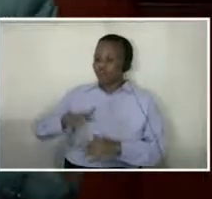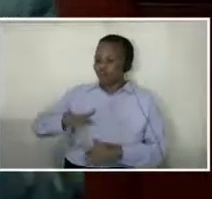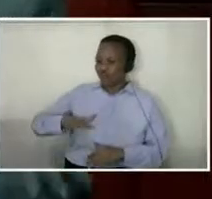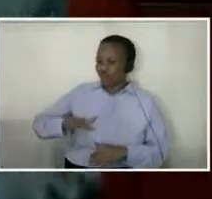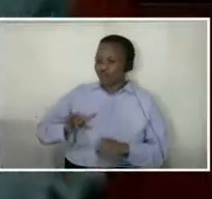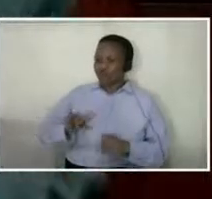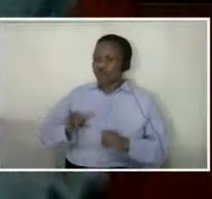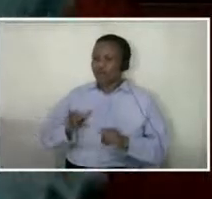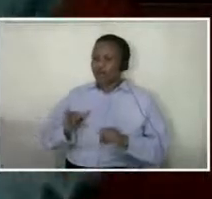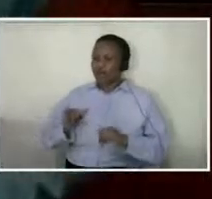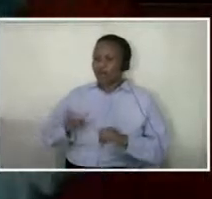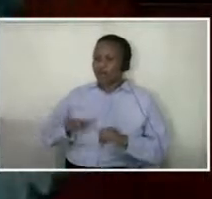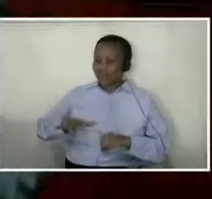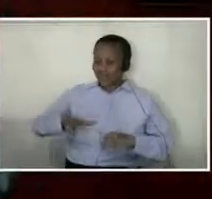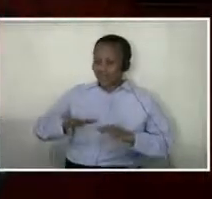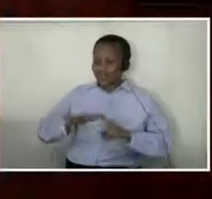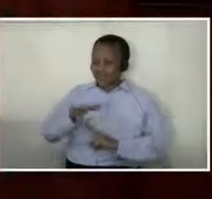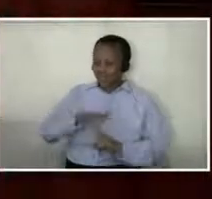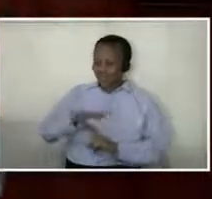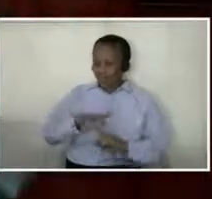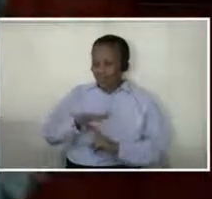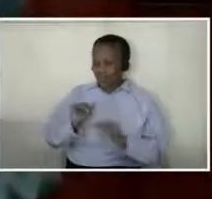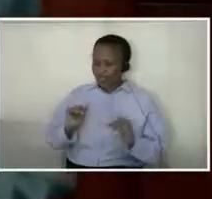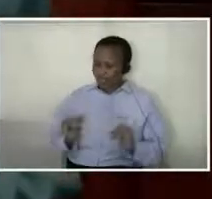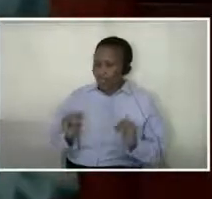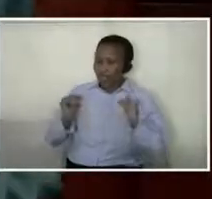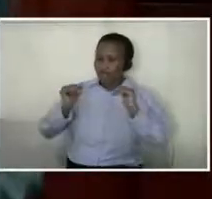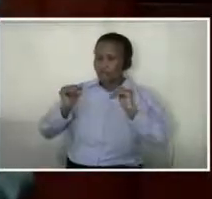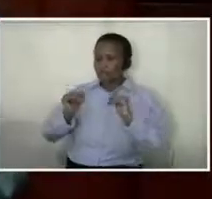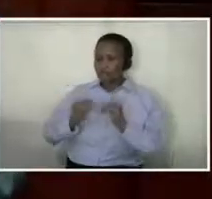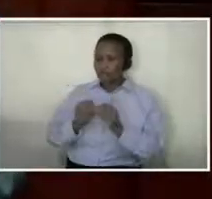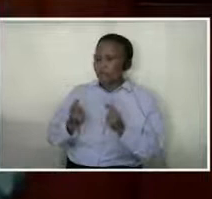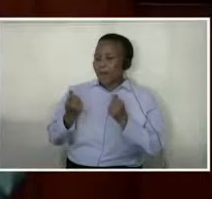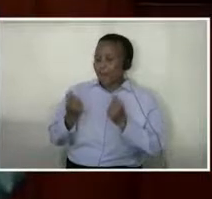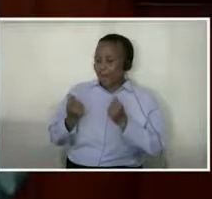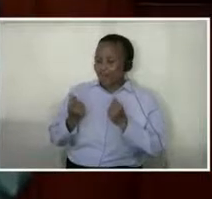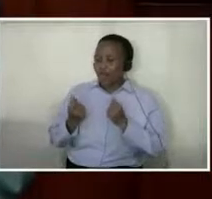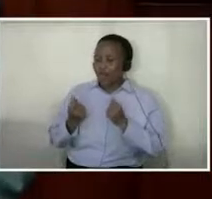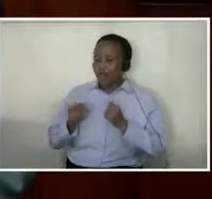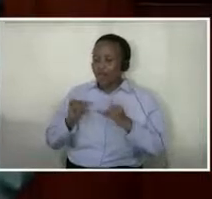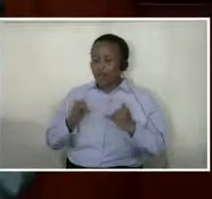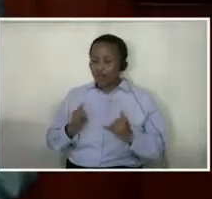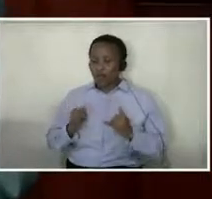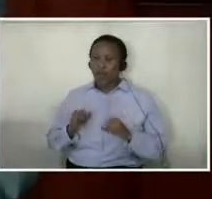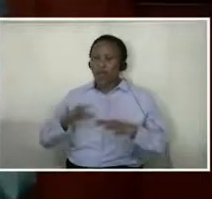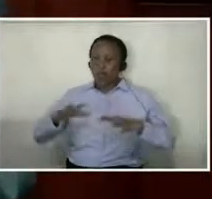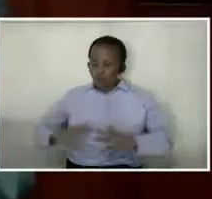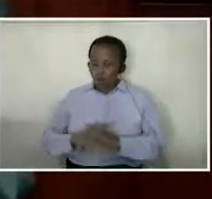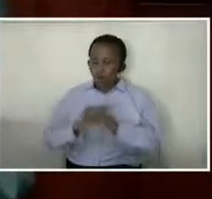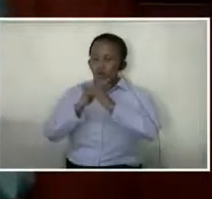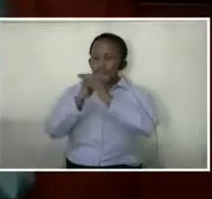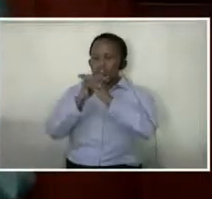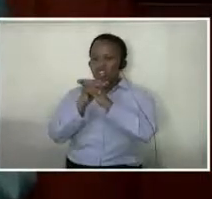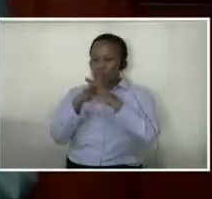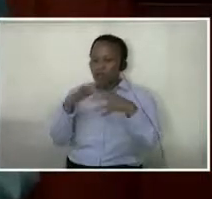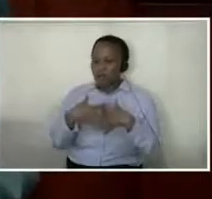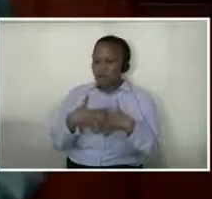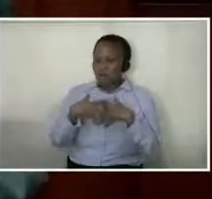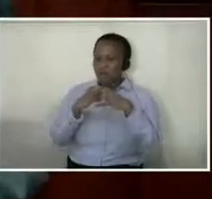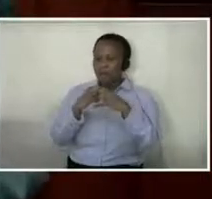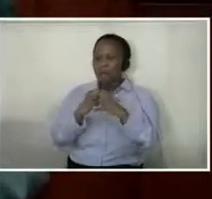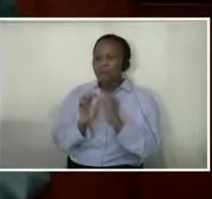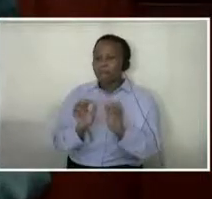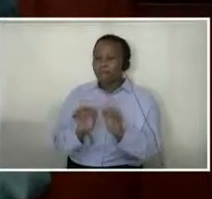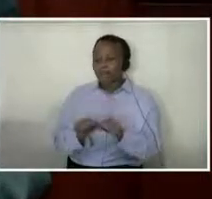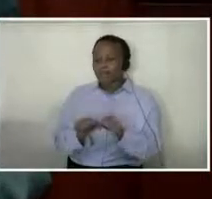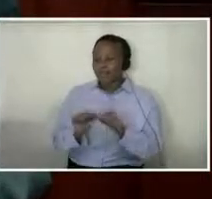essence enhancing capitalistic prospect. The formation of coalition ideally is expected